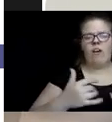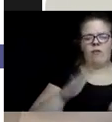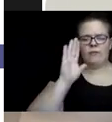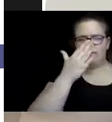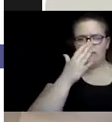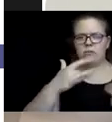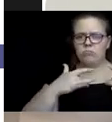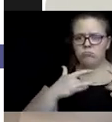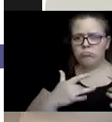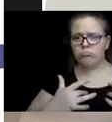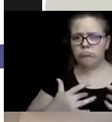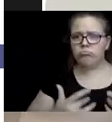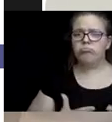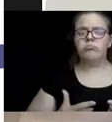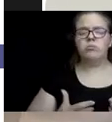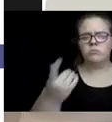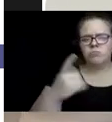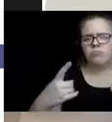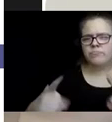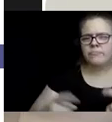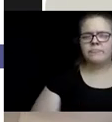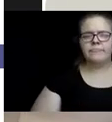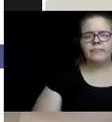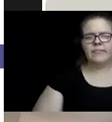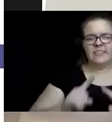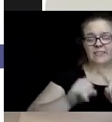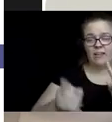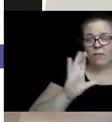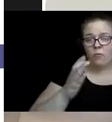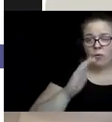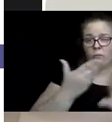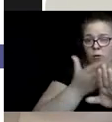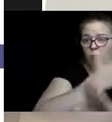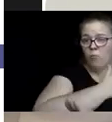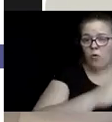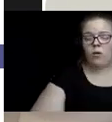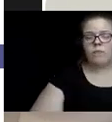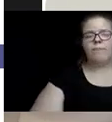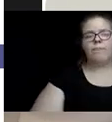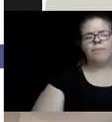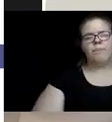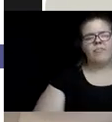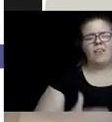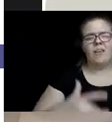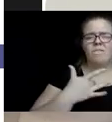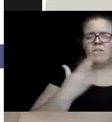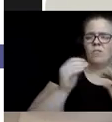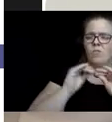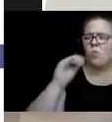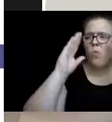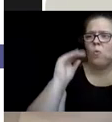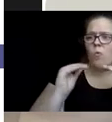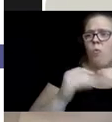depressed? What's happening? Is it different than it was before? And then this sense of hopelessness or resignation